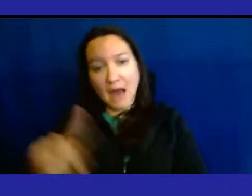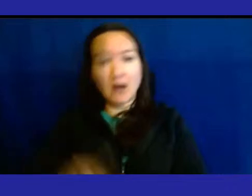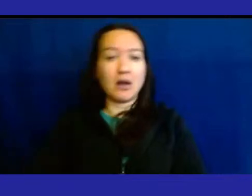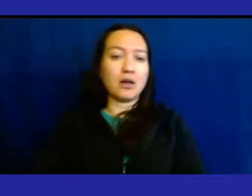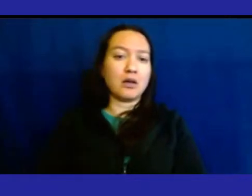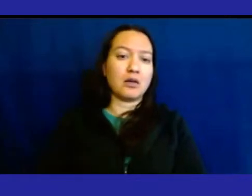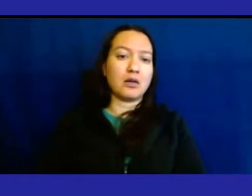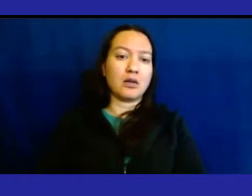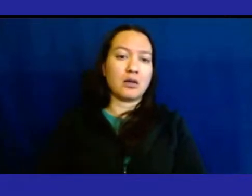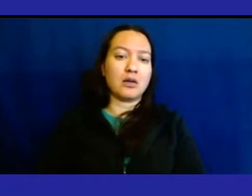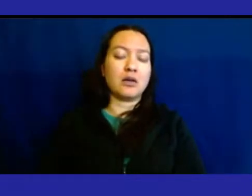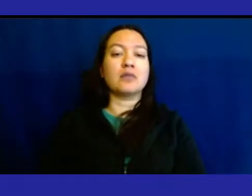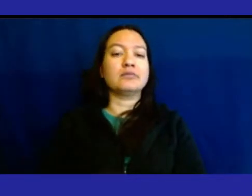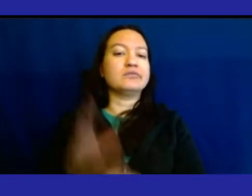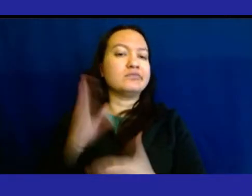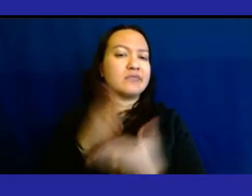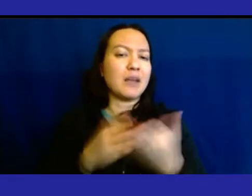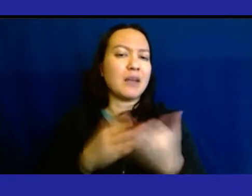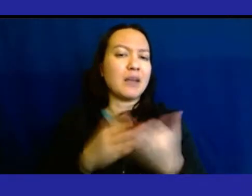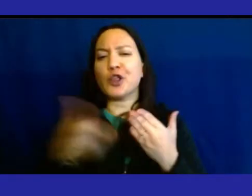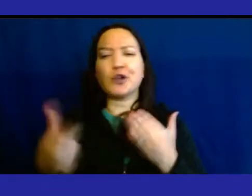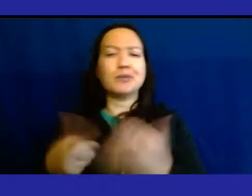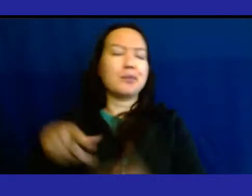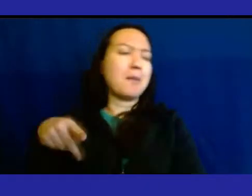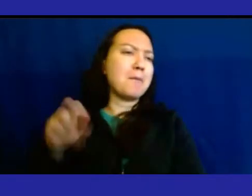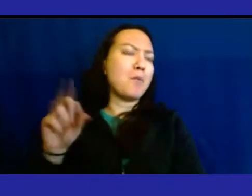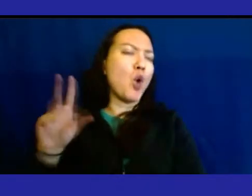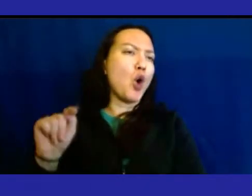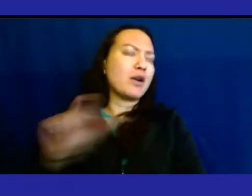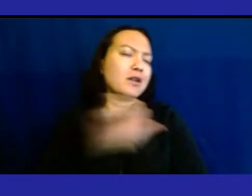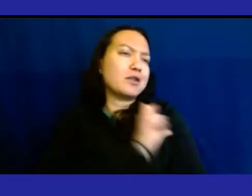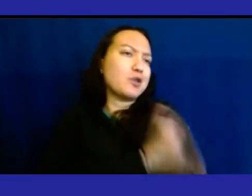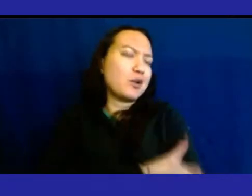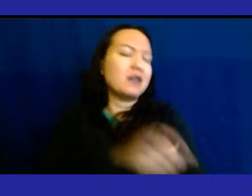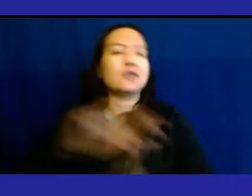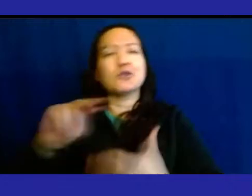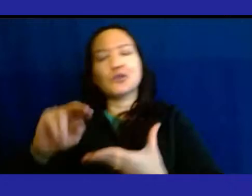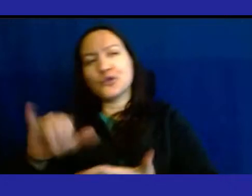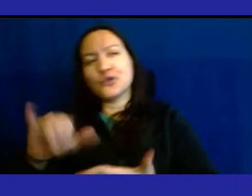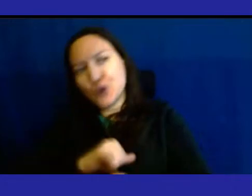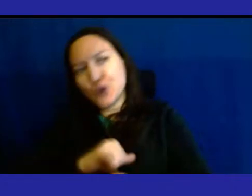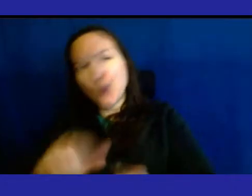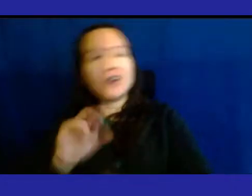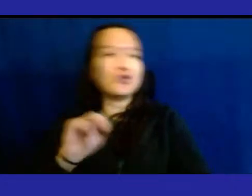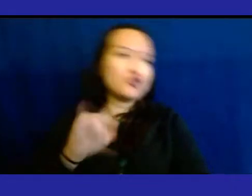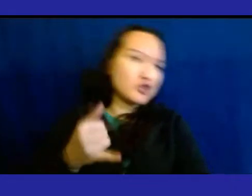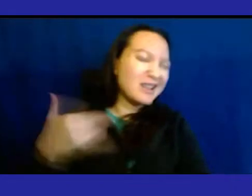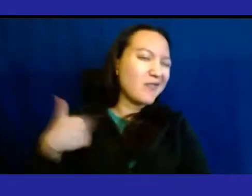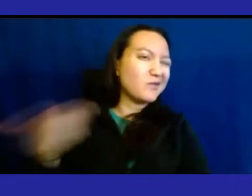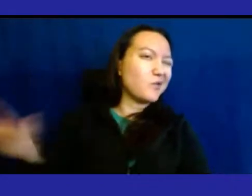then some outliers like the Port Authority of New York and New Jersey, which does their own certification process.